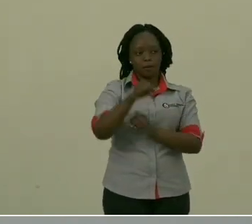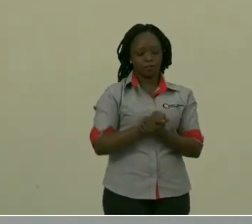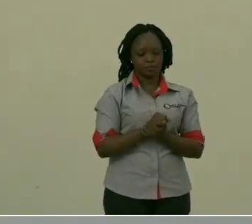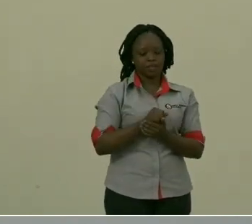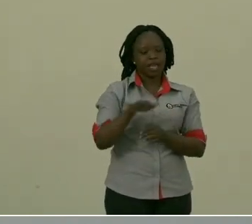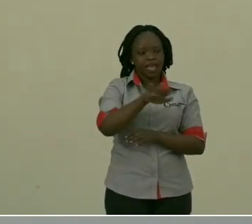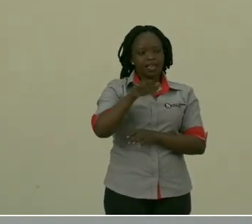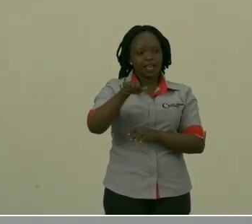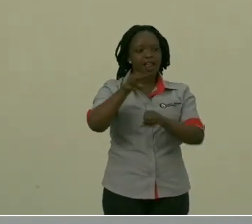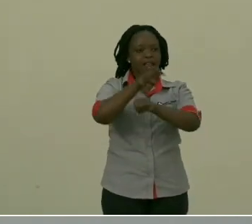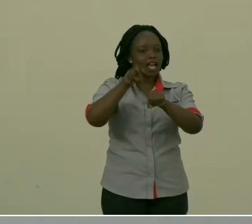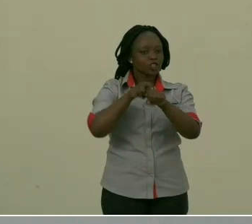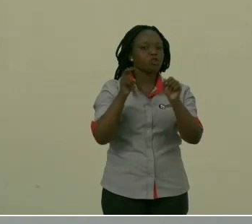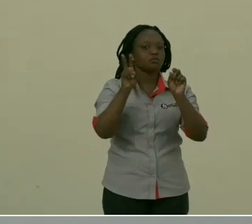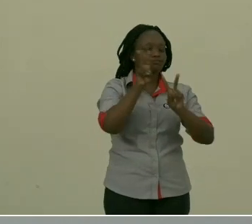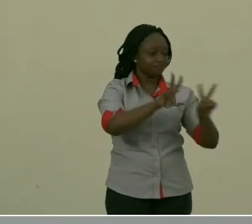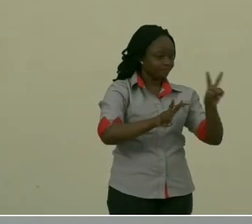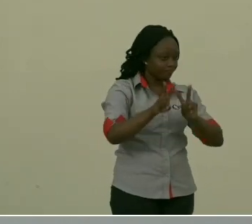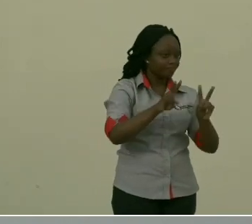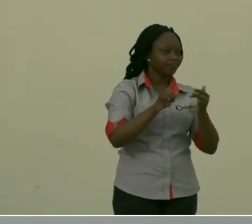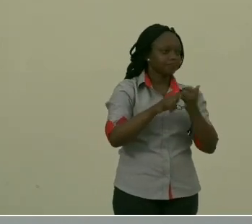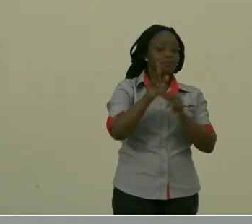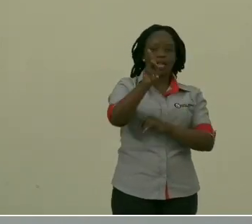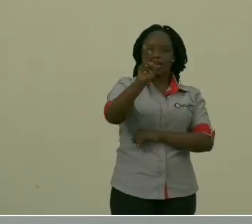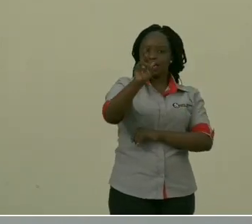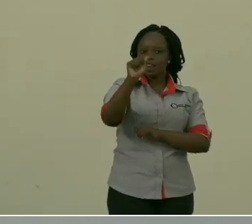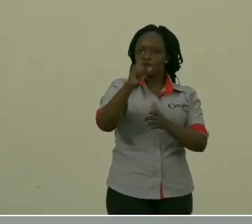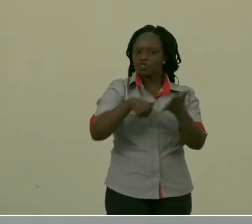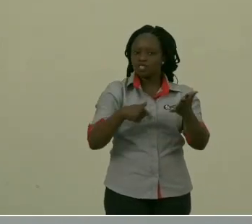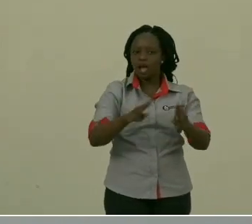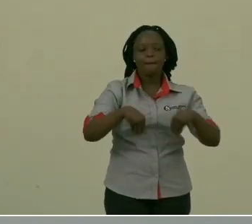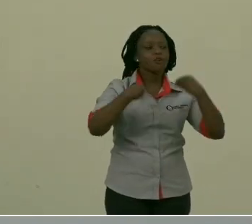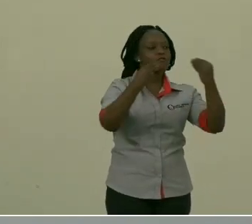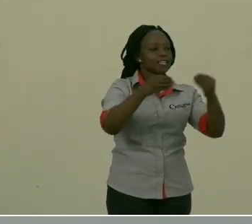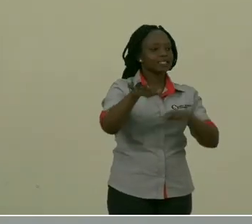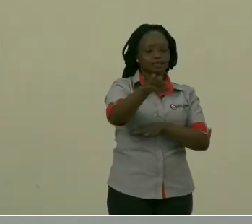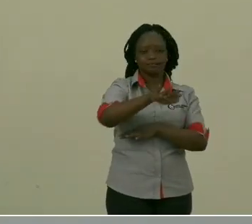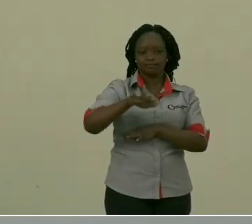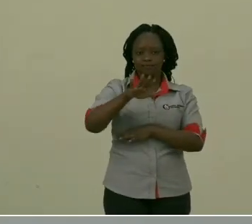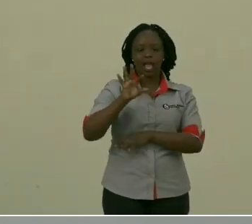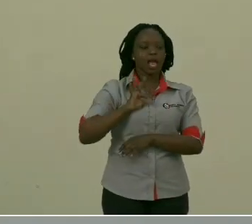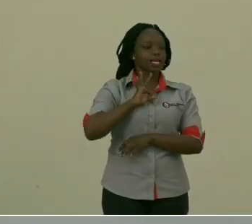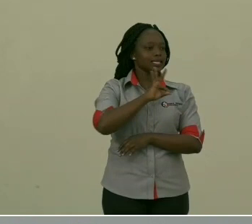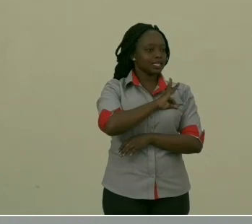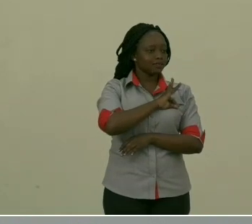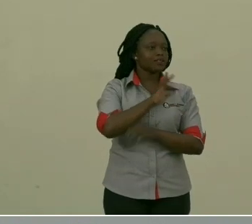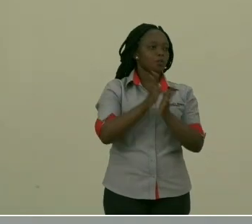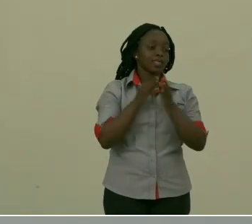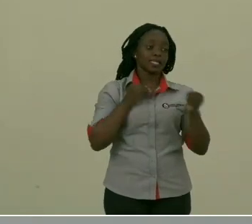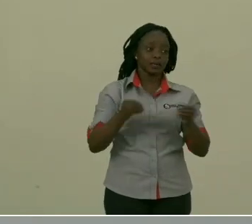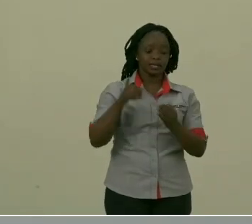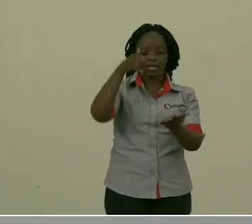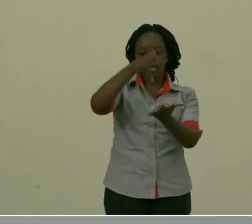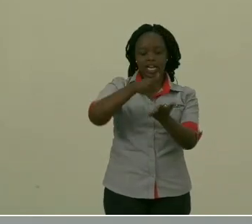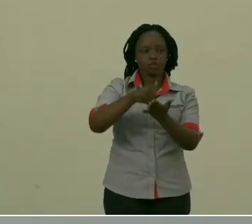with this value of human dignity, KRA has provided facilities for staff living with disabilities,